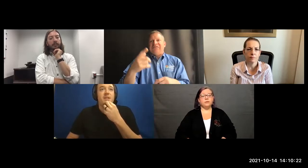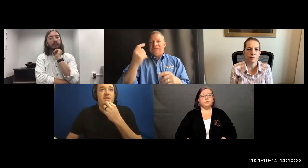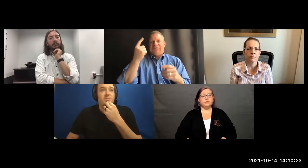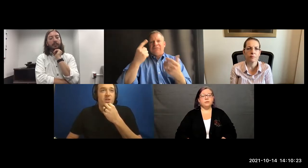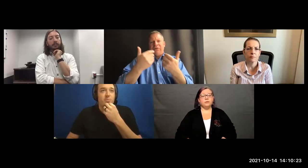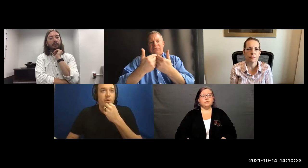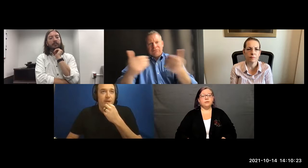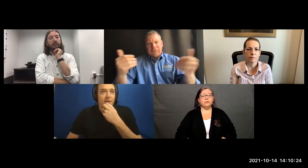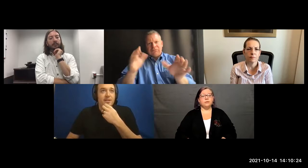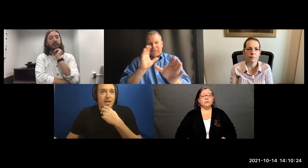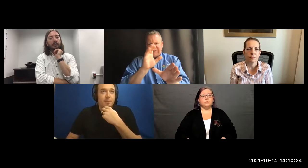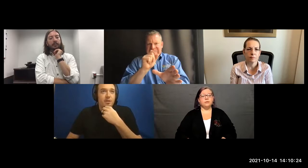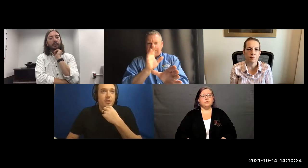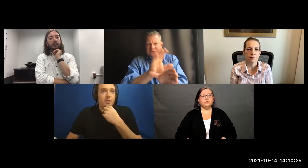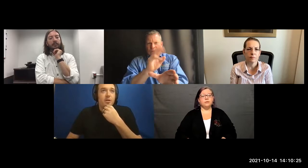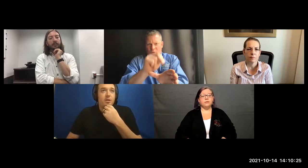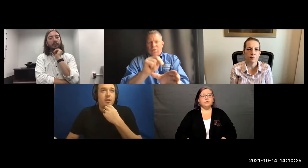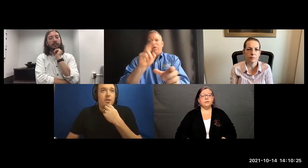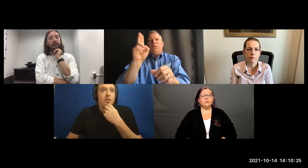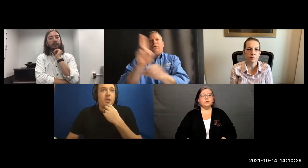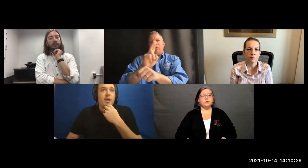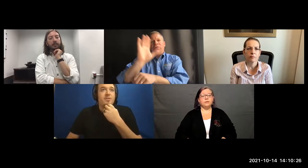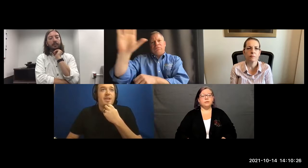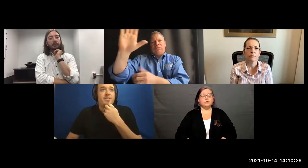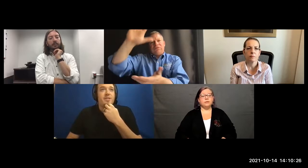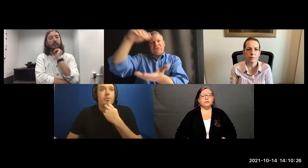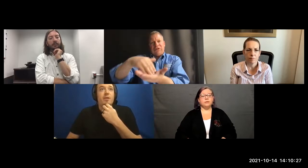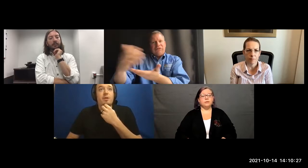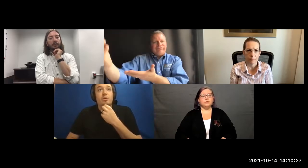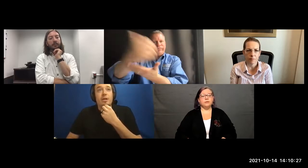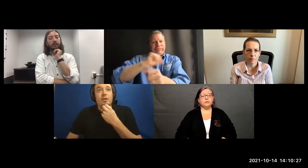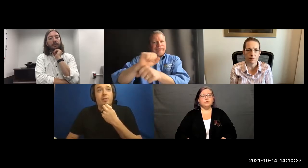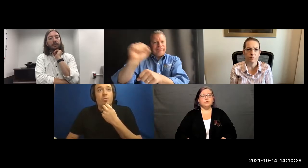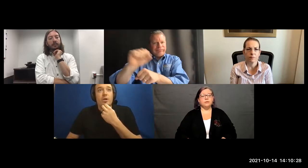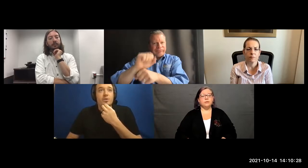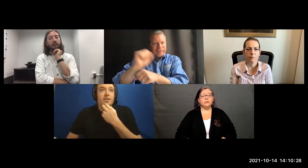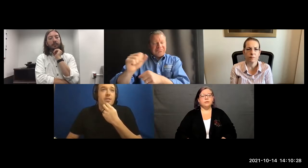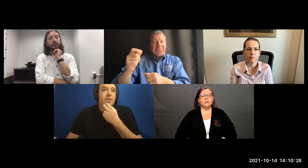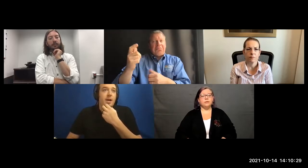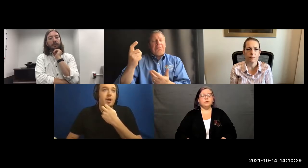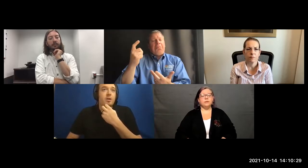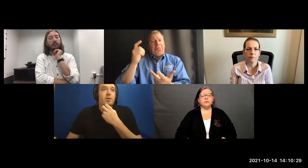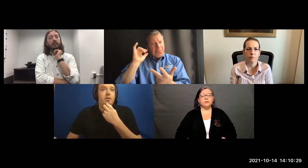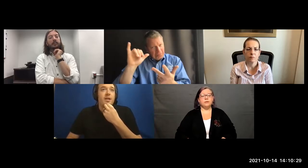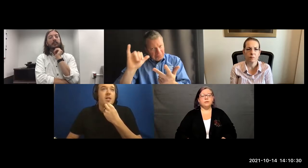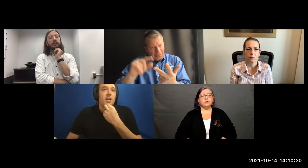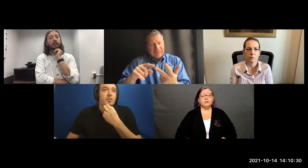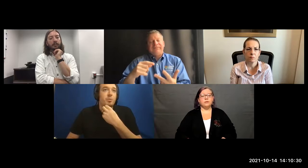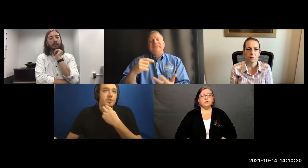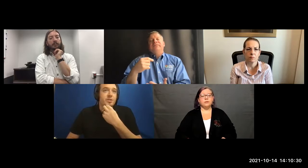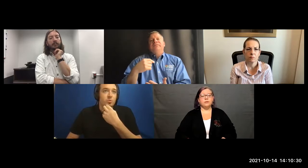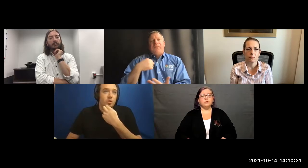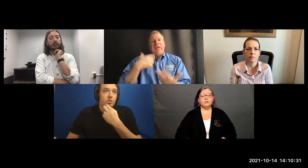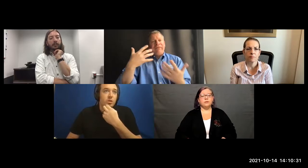that this is possible, that we can make this happen. And CEASD would have their own data while using their data